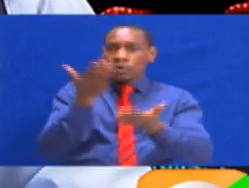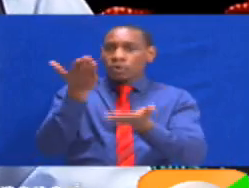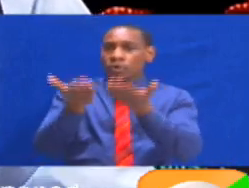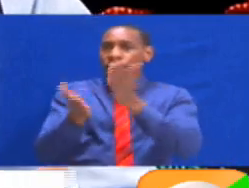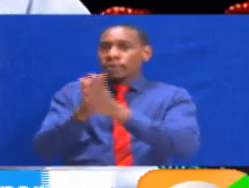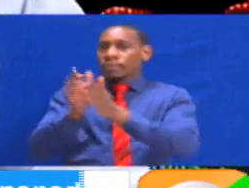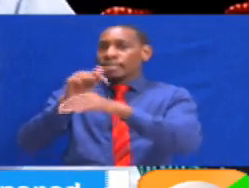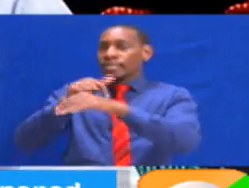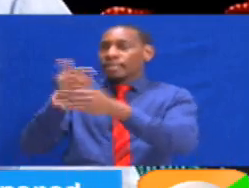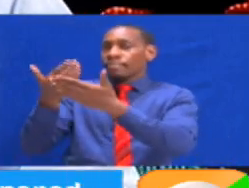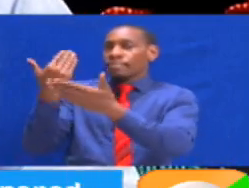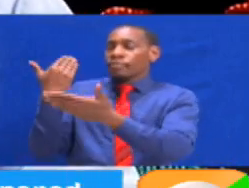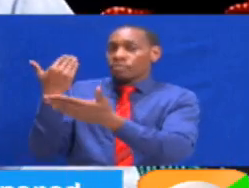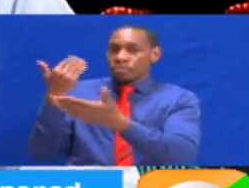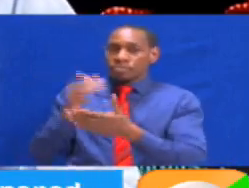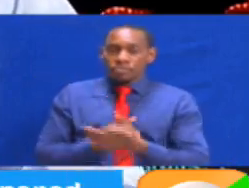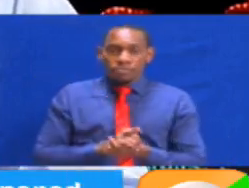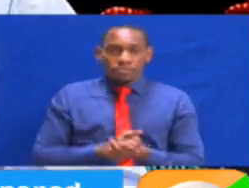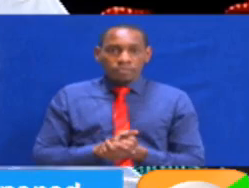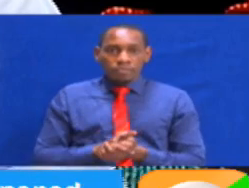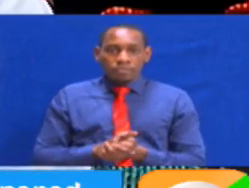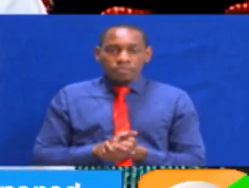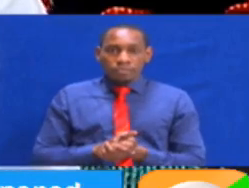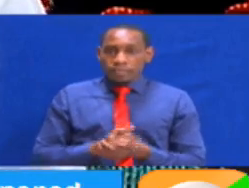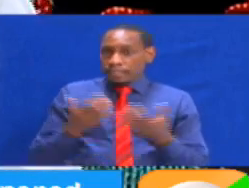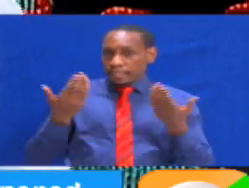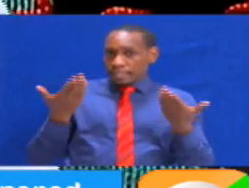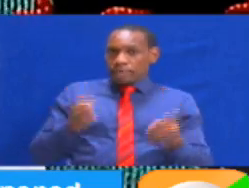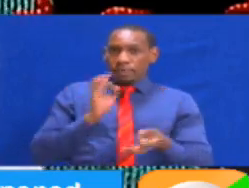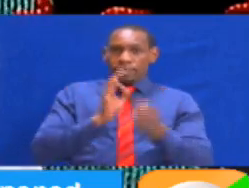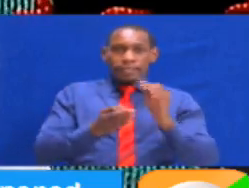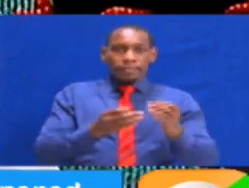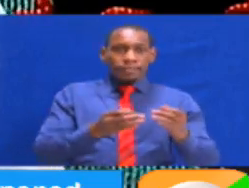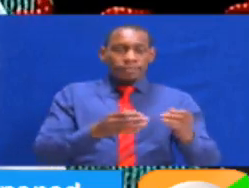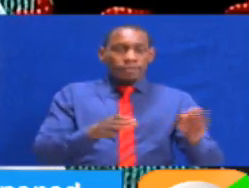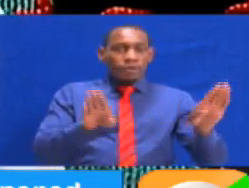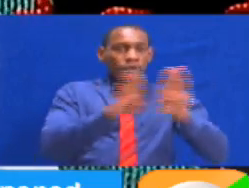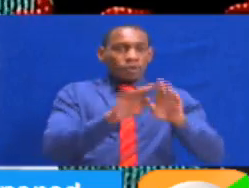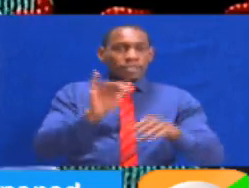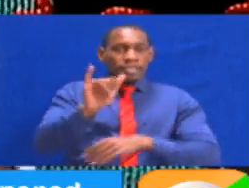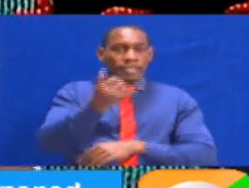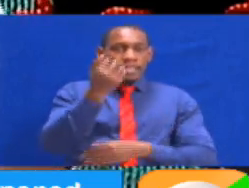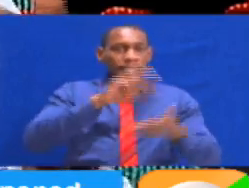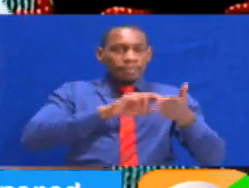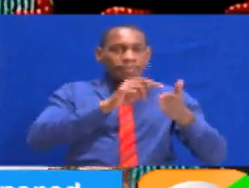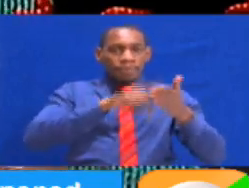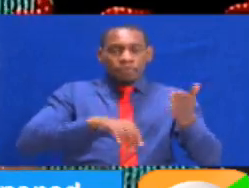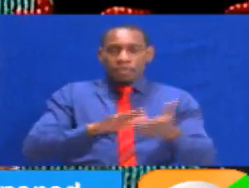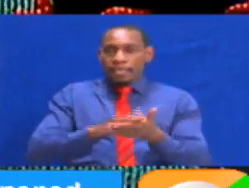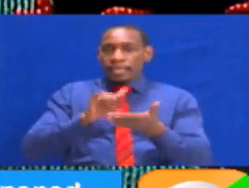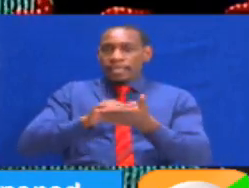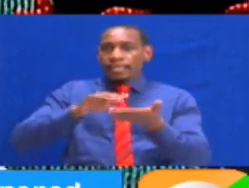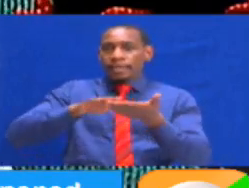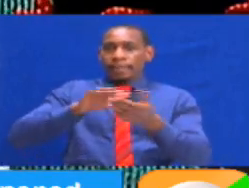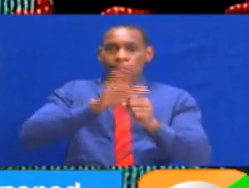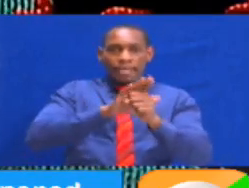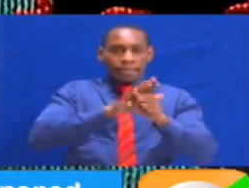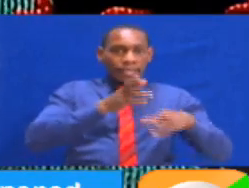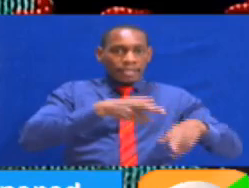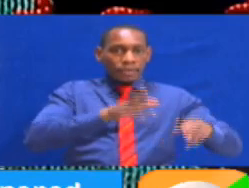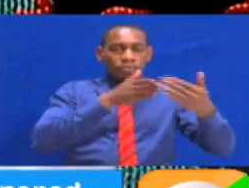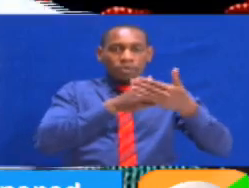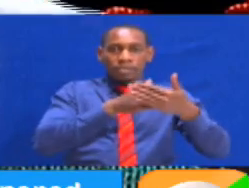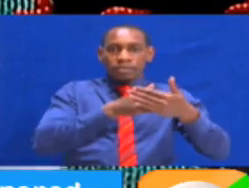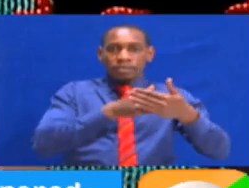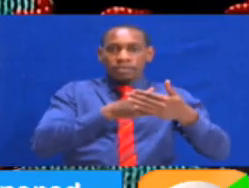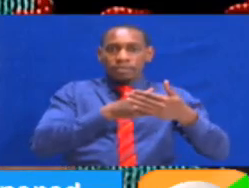manned in peacetime. Mm-hmm. Yeah. Now, if you lock down Eastleigh, what does that exactly mean? It means more roadblocks, and not just